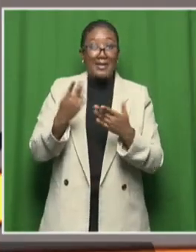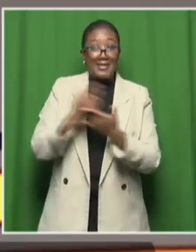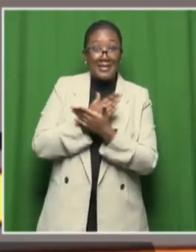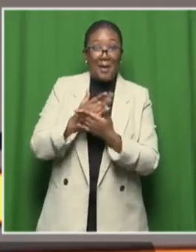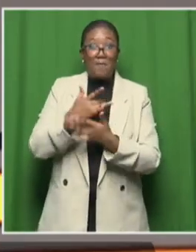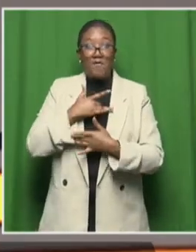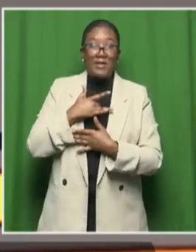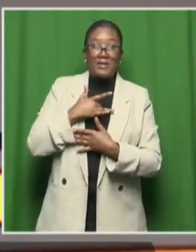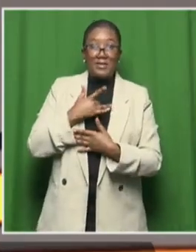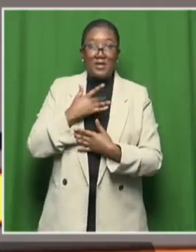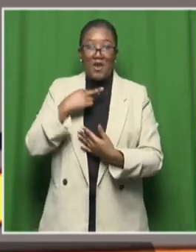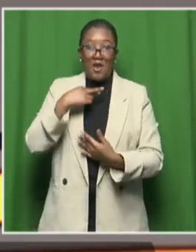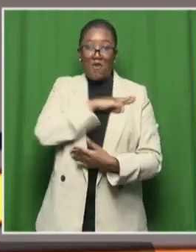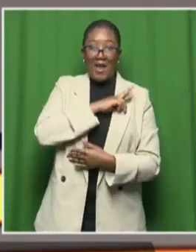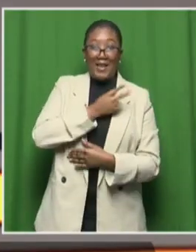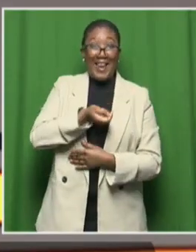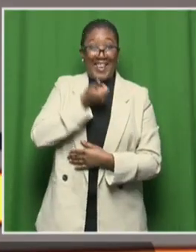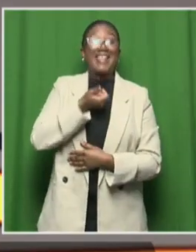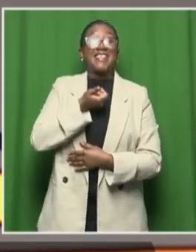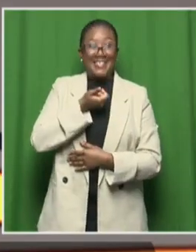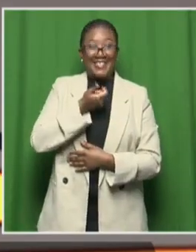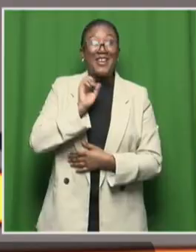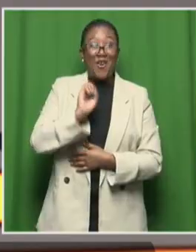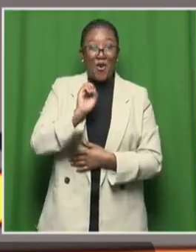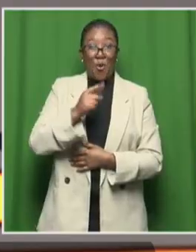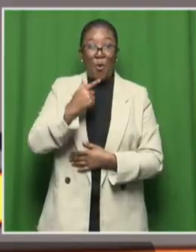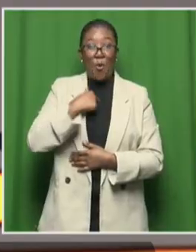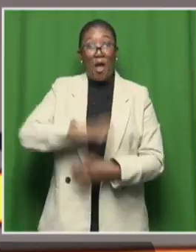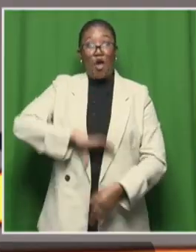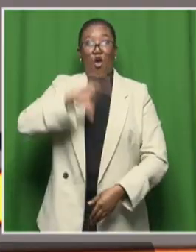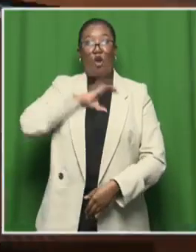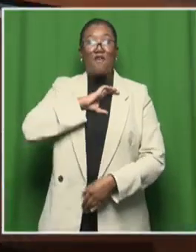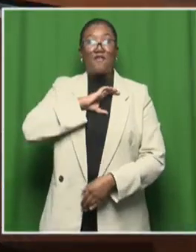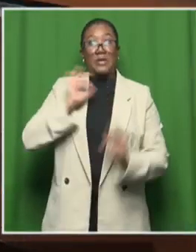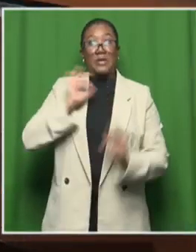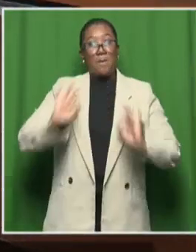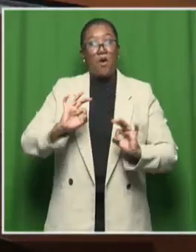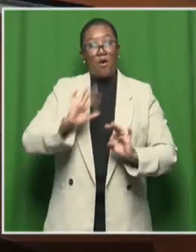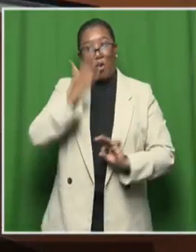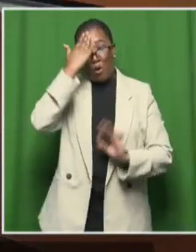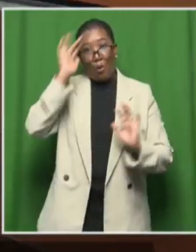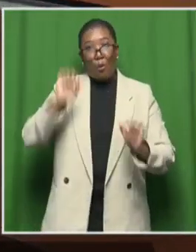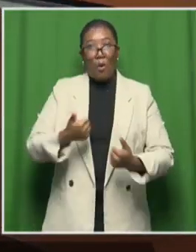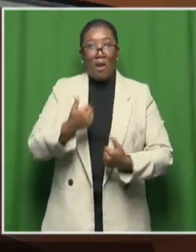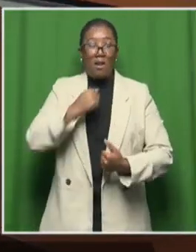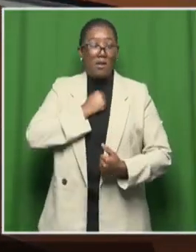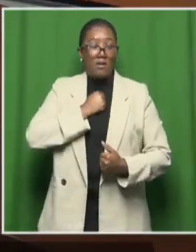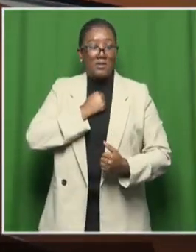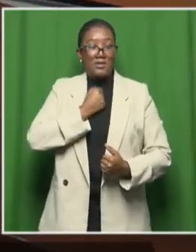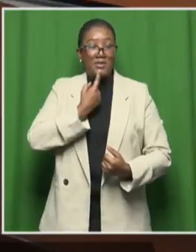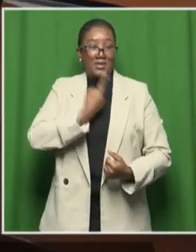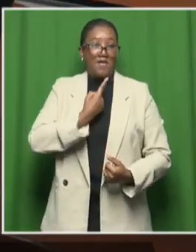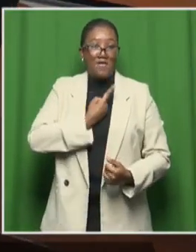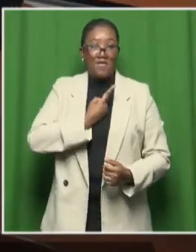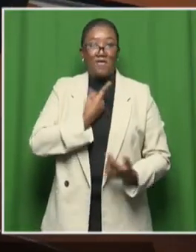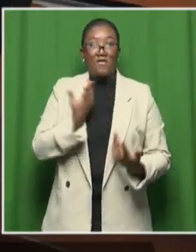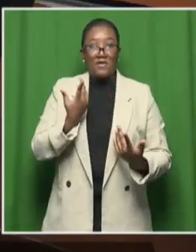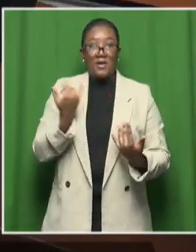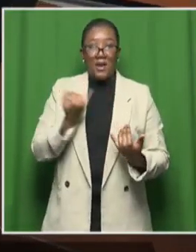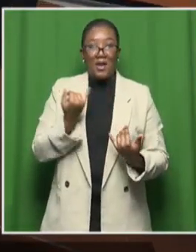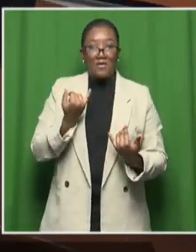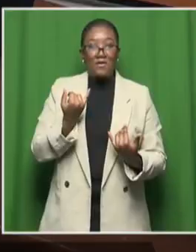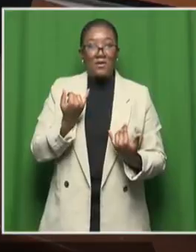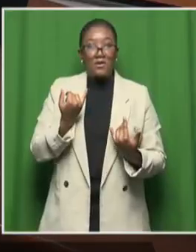mean, you must know he was his ability to assert because himself. He knew exactly. Because I mean, a human being